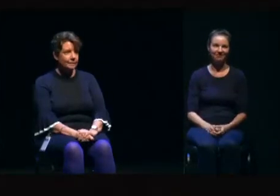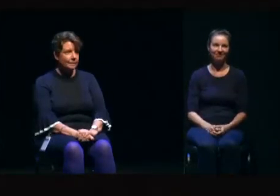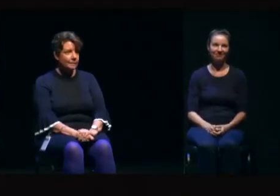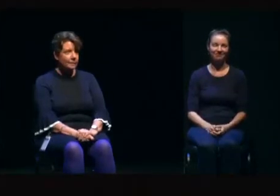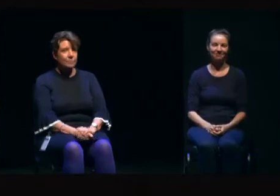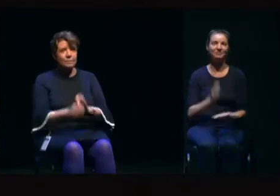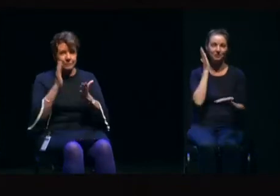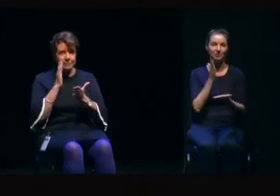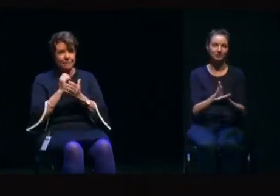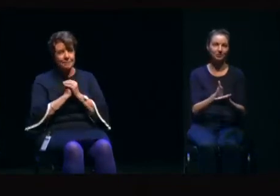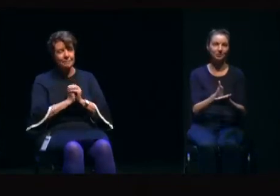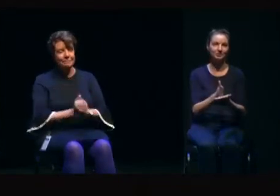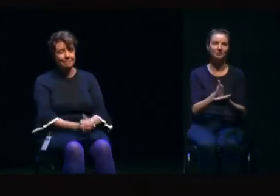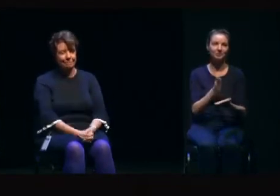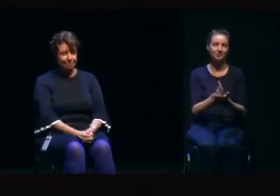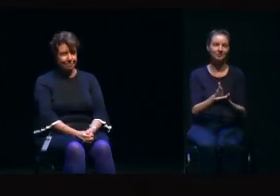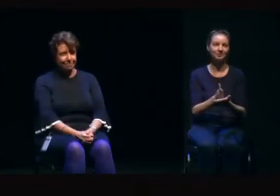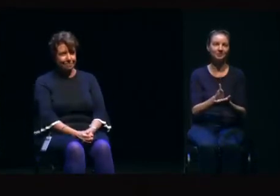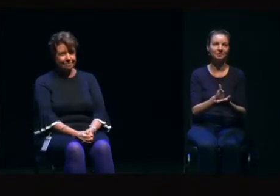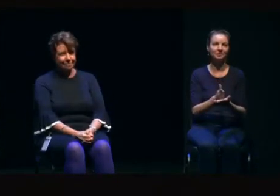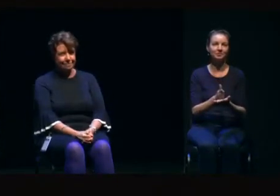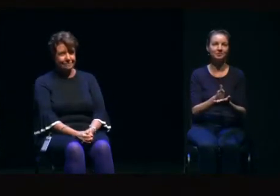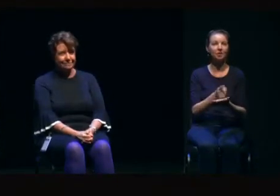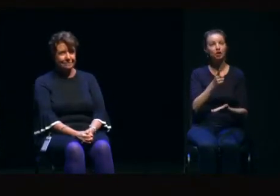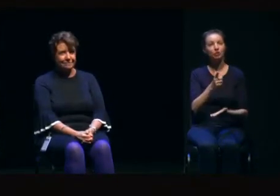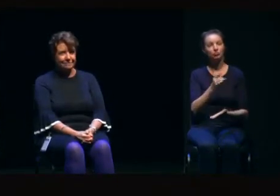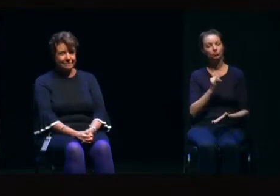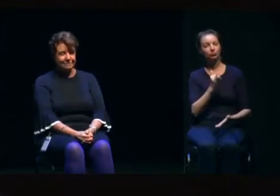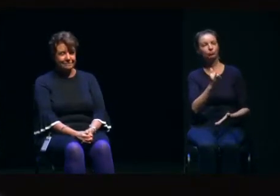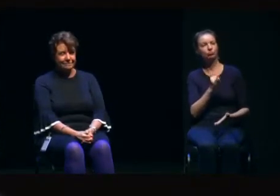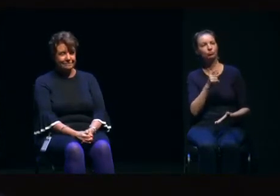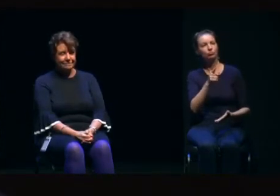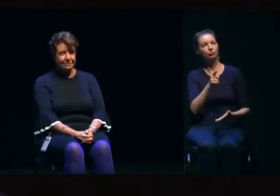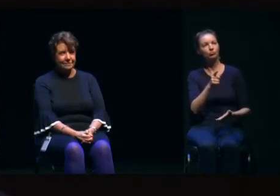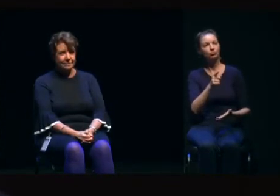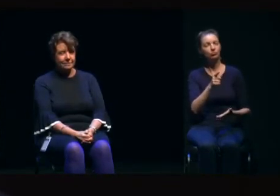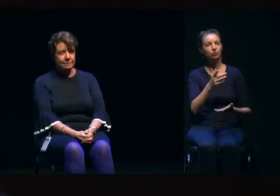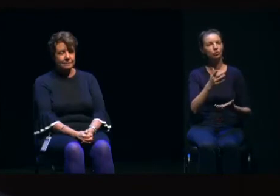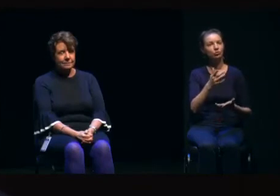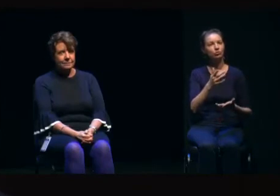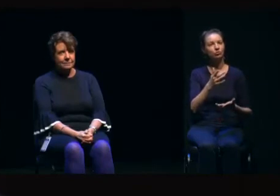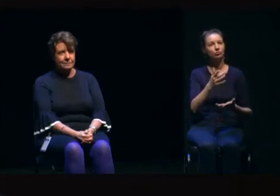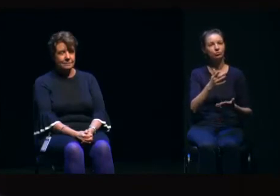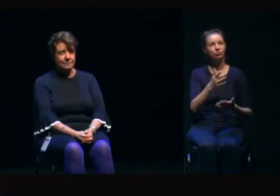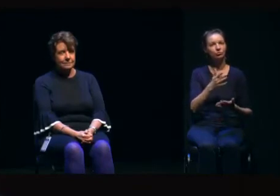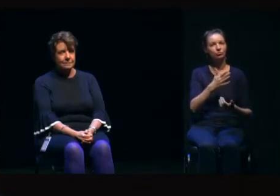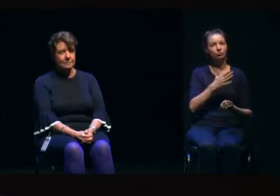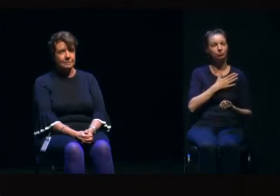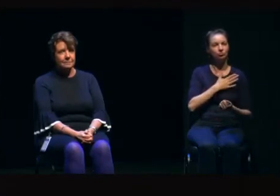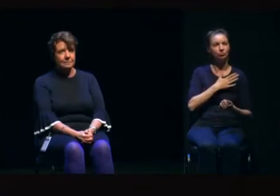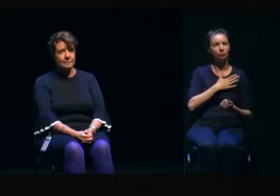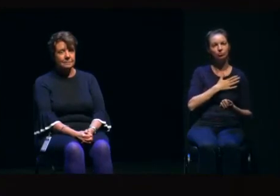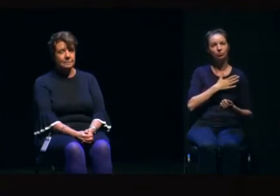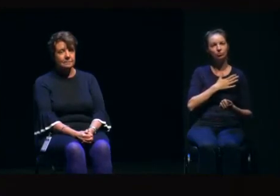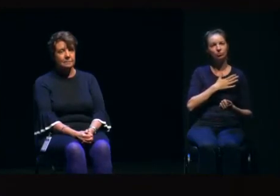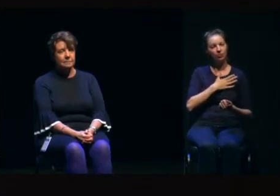That's true. And do you like me, share great confidence in the young women also of the